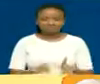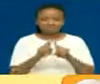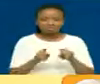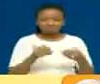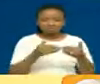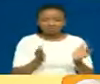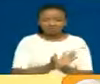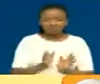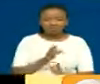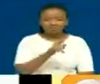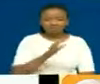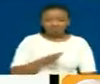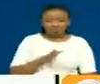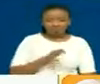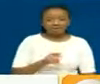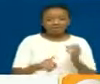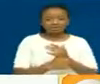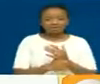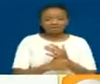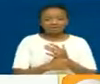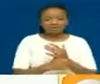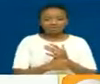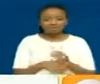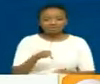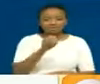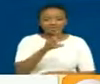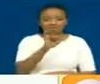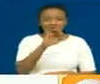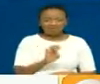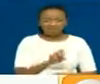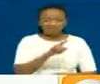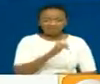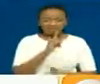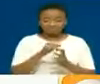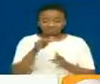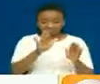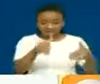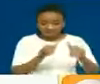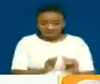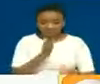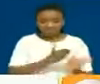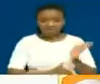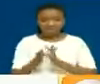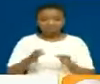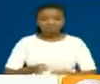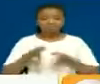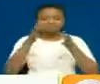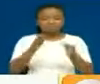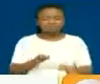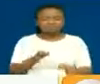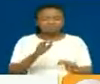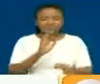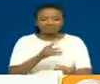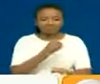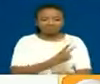family of the late veteran politician Orie Rogo-Manduli says it has postponed her burial by a week from